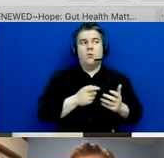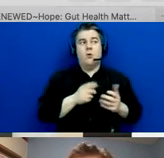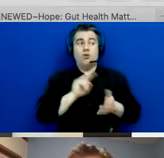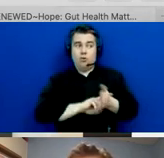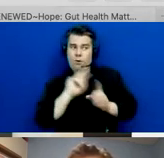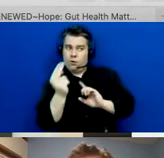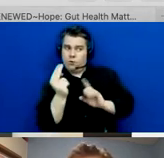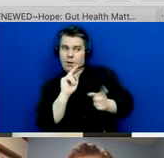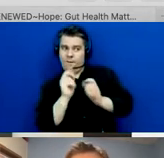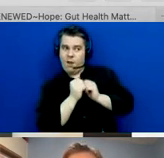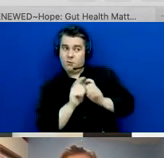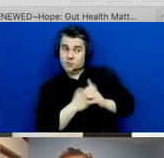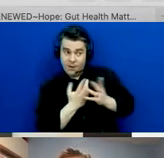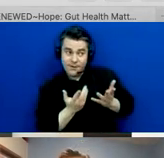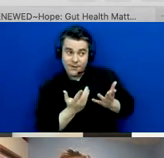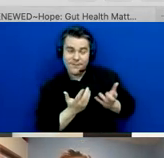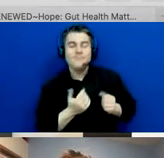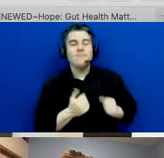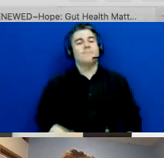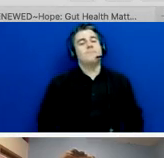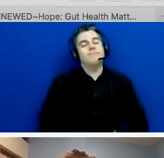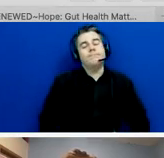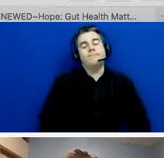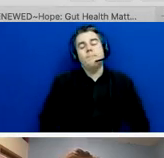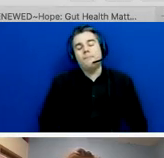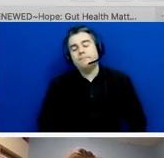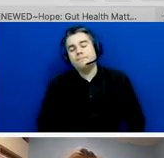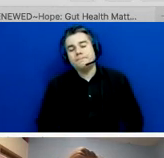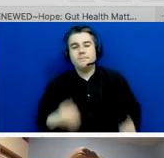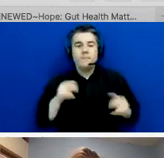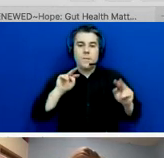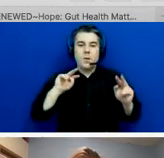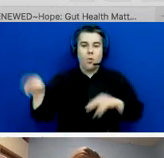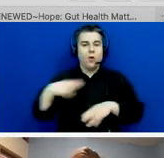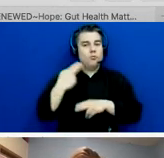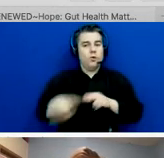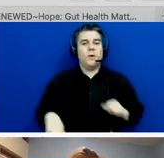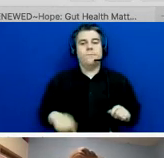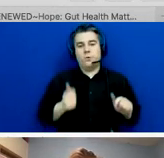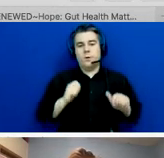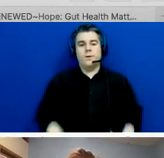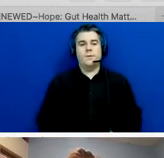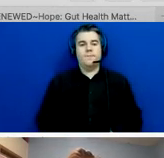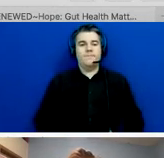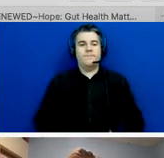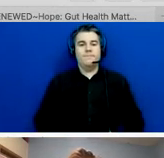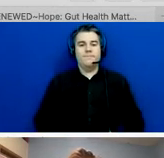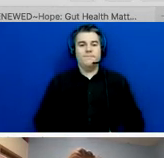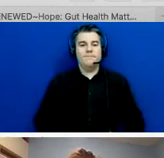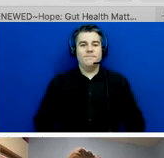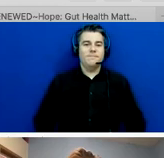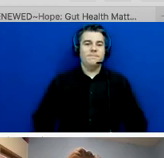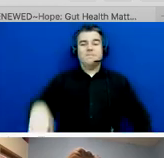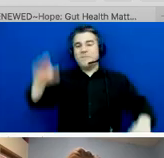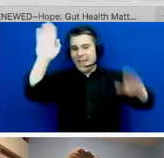of how to get started with Plexus. So let's go ahead and watch this really quick. Hey everyone, my name is Brooke